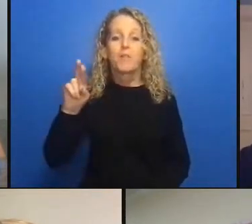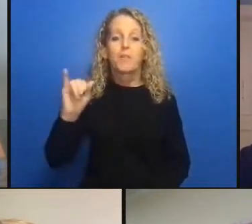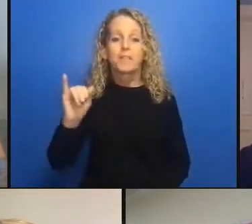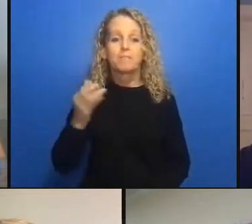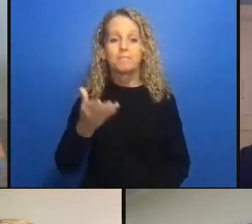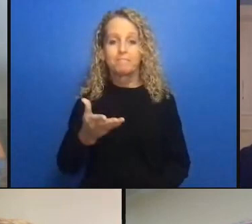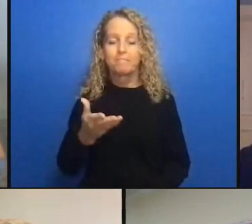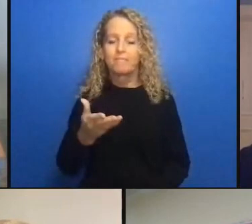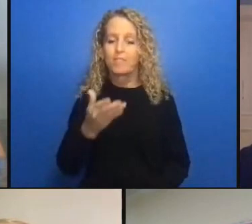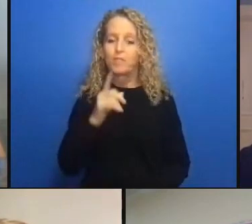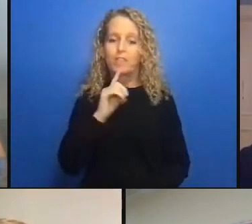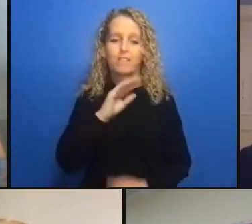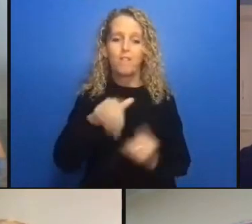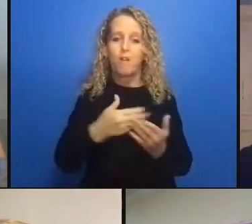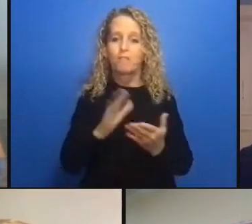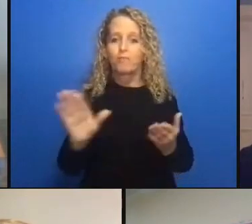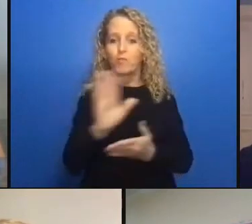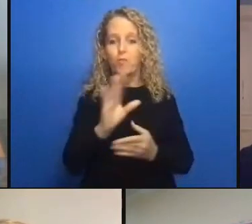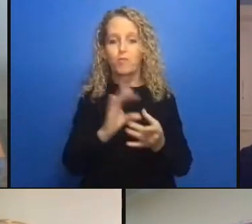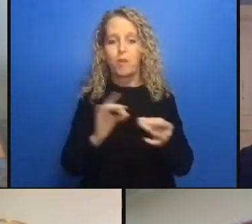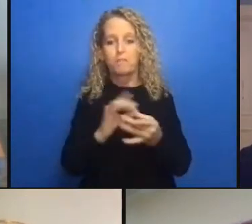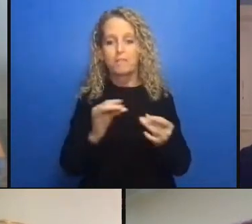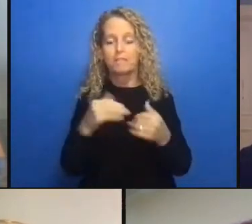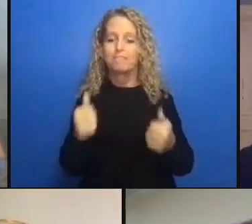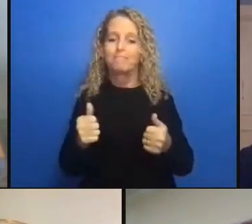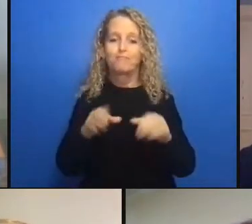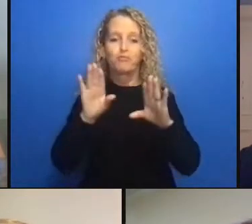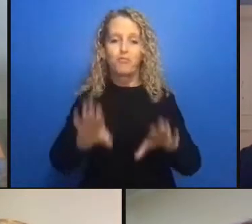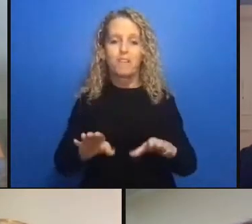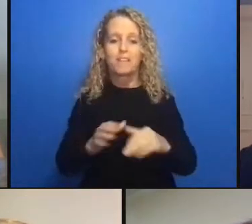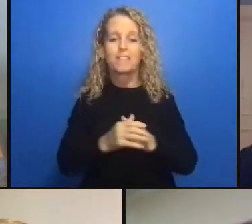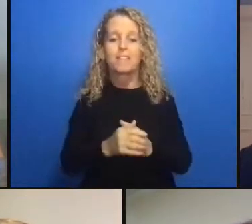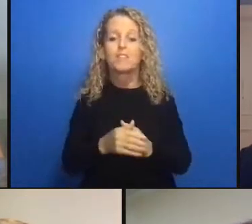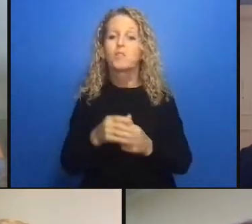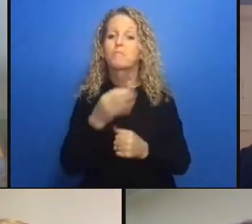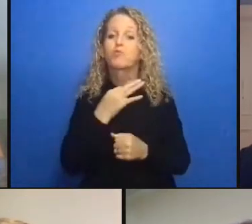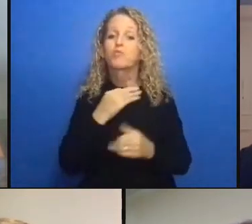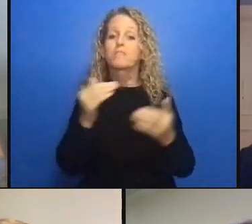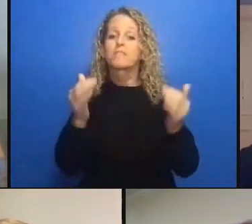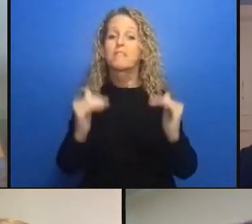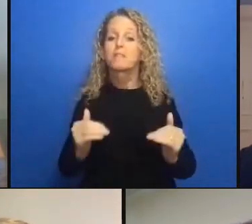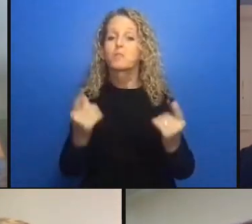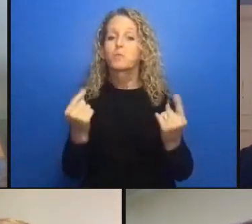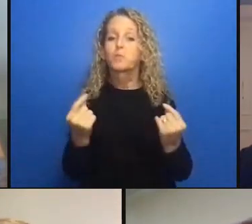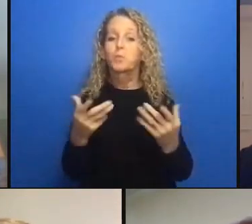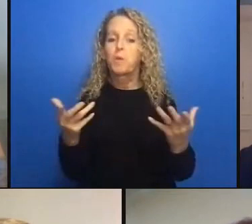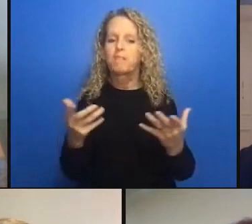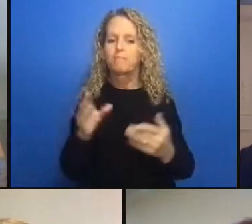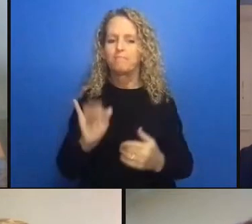make good sense. Agree. I'm curious, what's next? Where do we go from here?